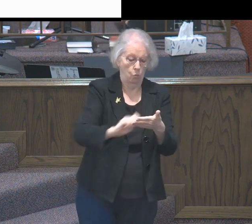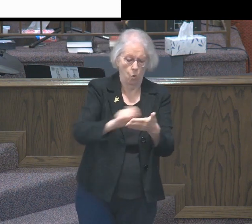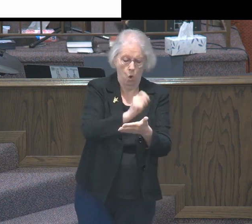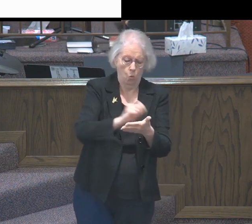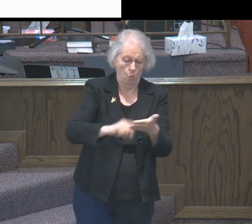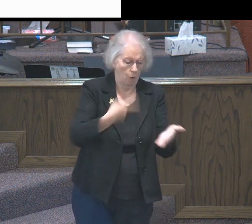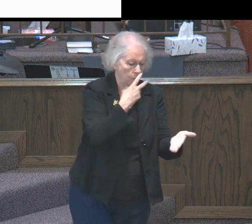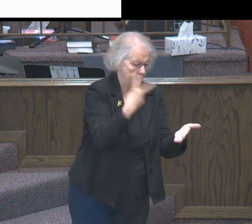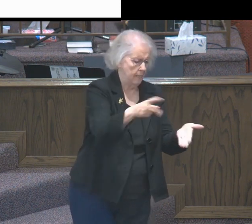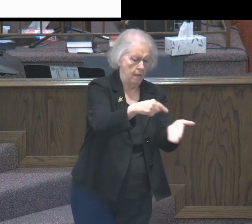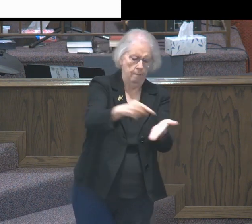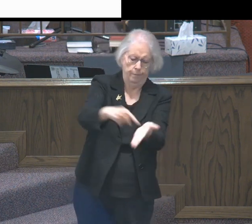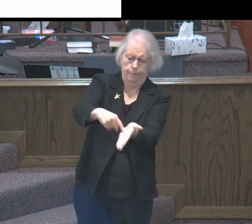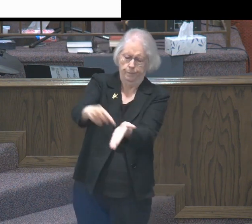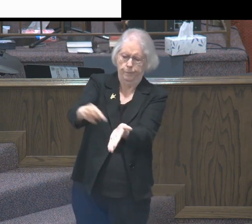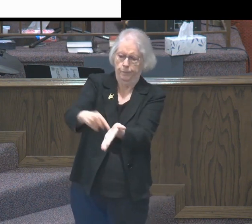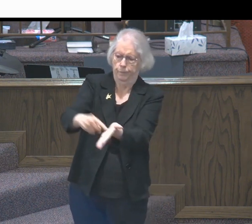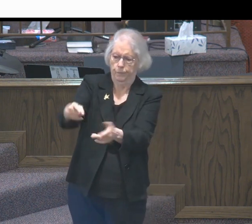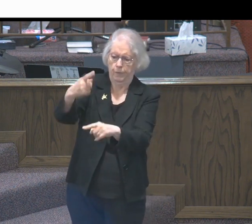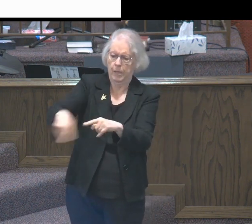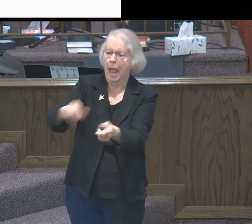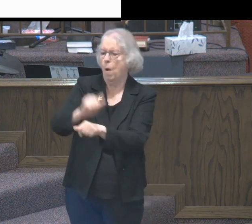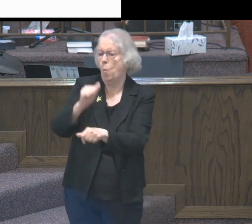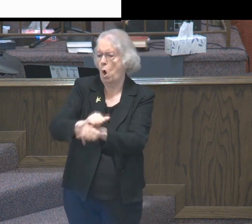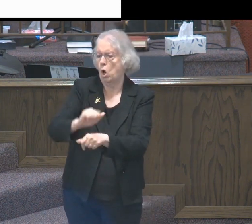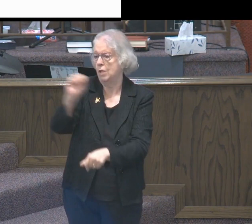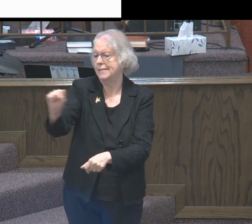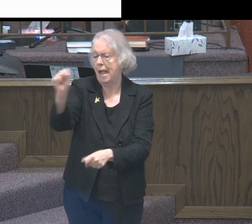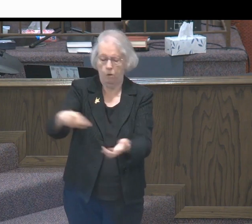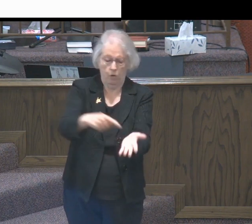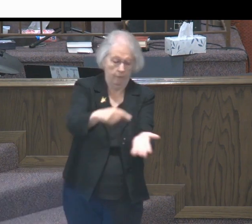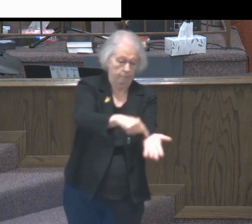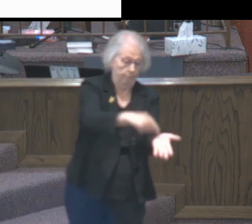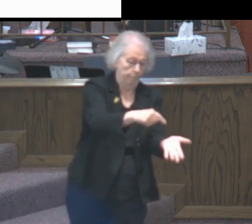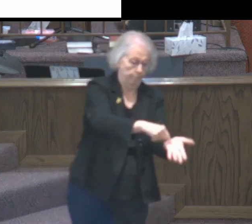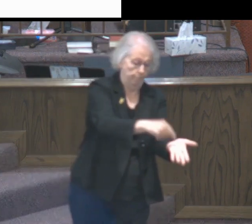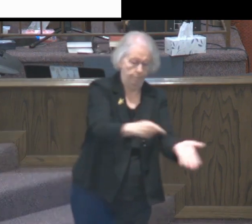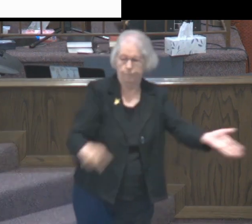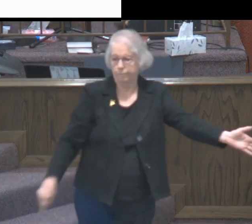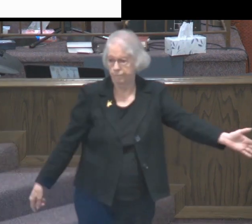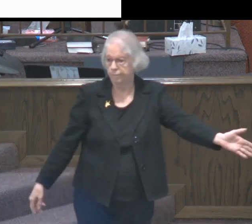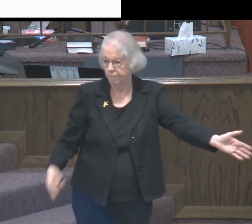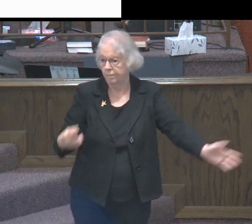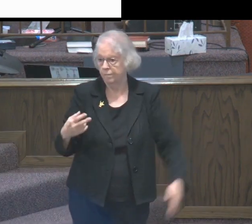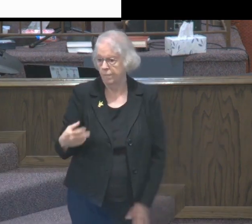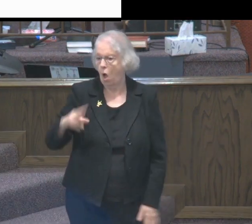That was the oral or the scribal law. Who did that? The scribes did that. The scribes interpreted the